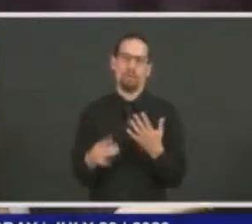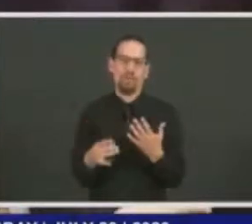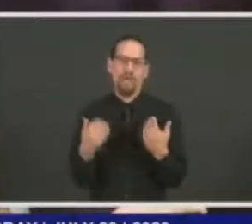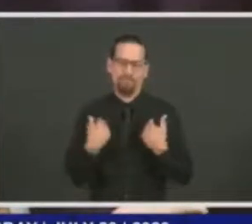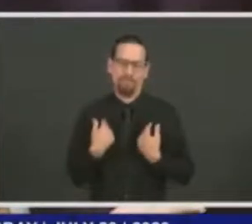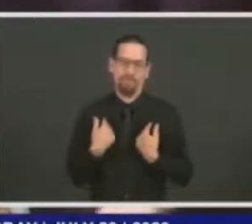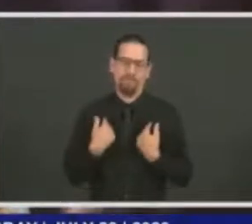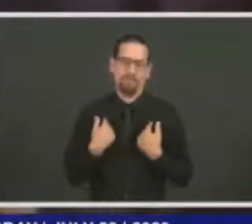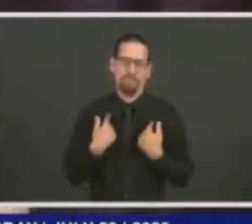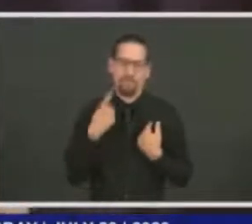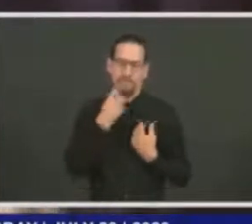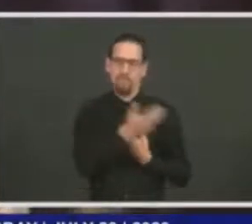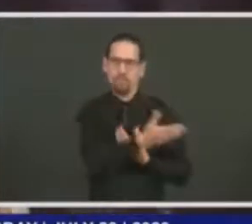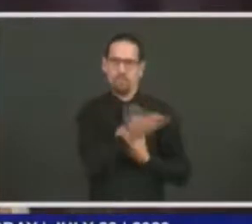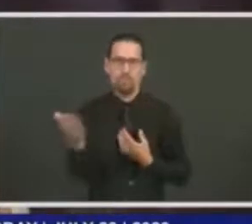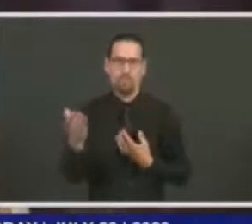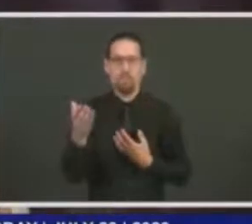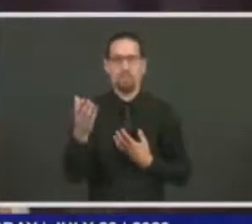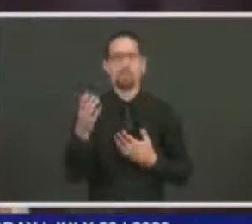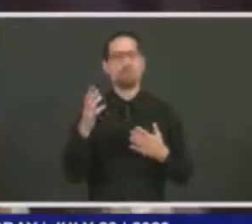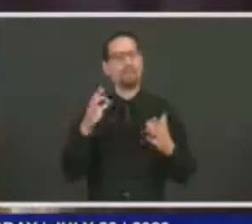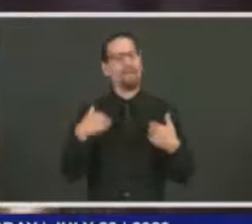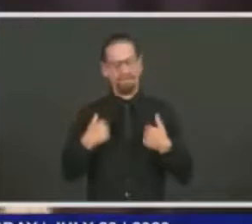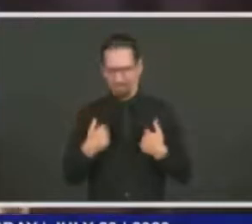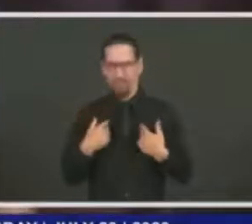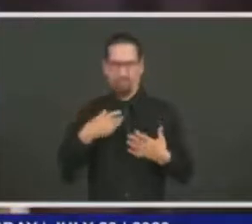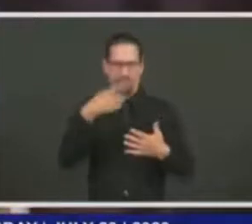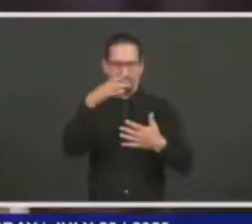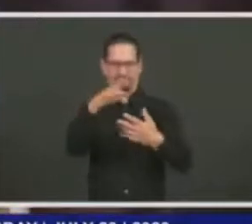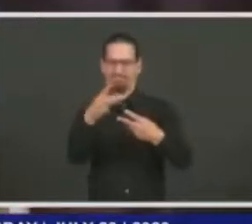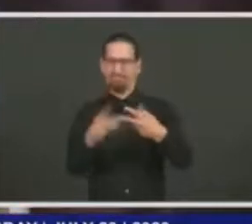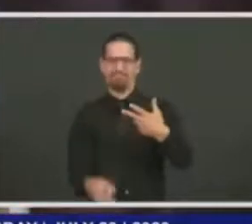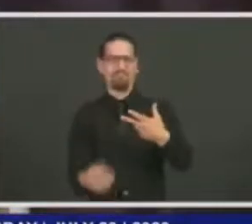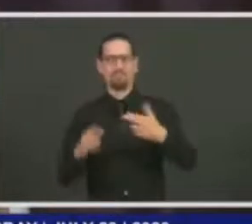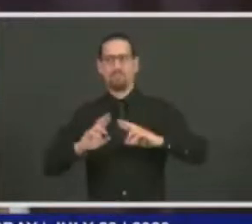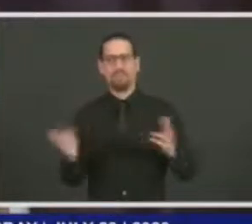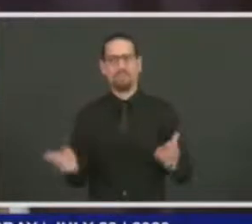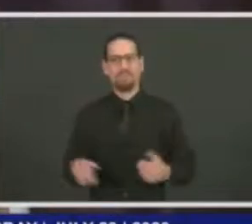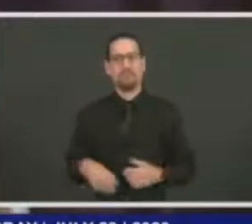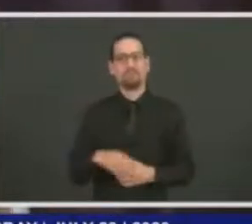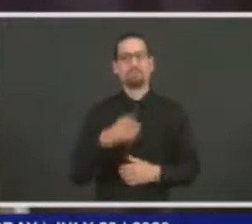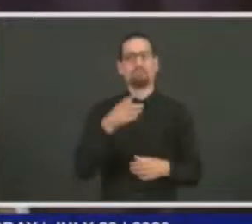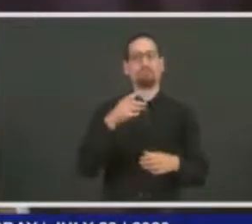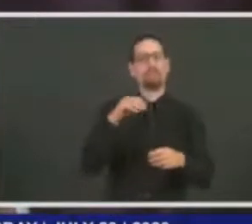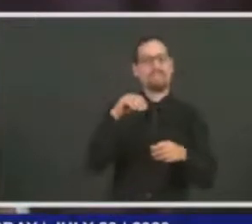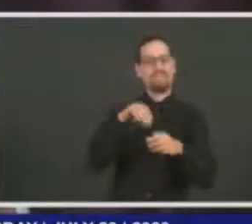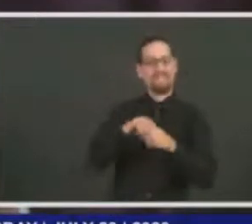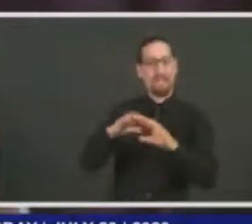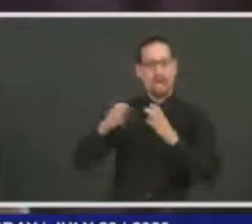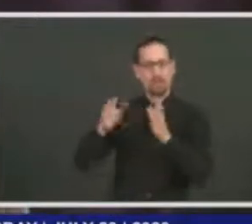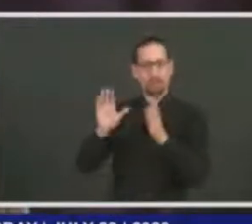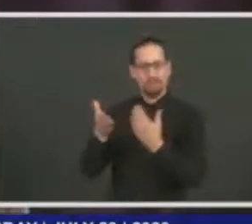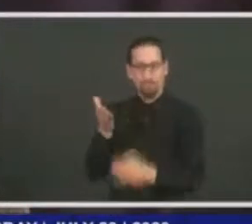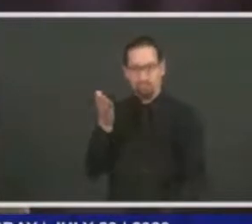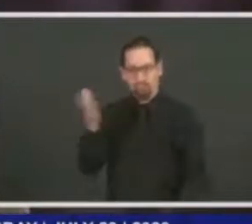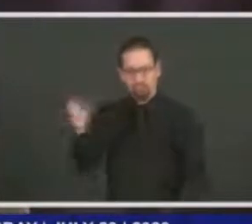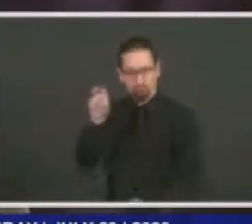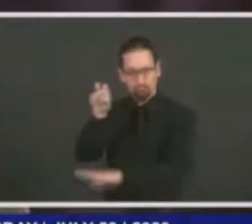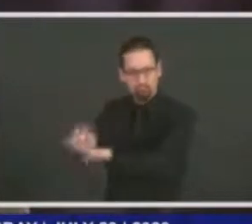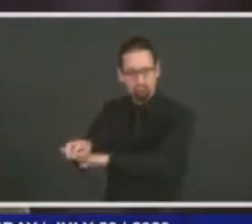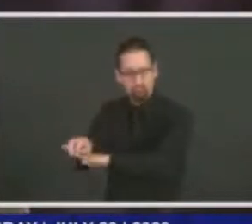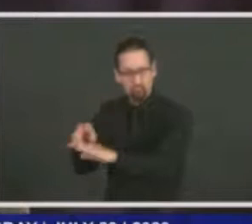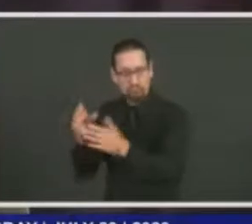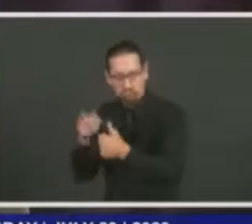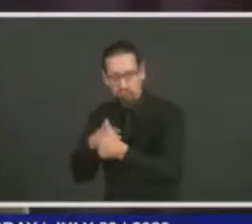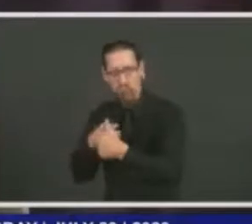Full in-person options, online options. There are going to be options. But like the governor said, we want to make sure that we are taking